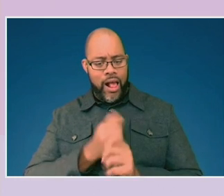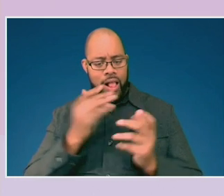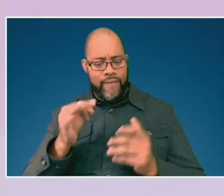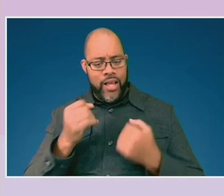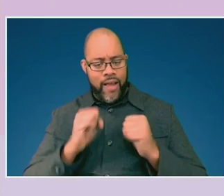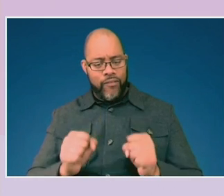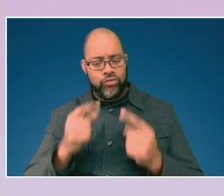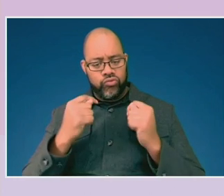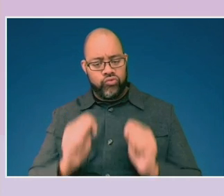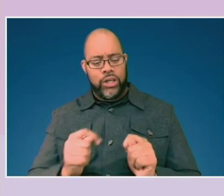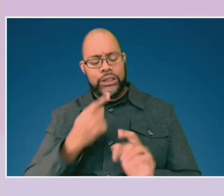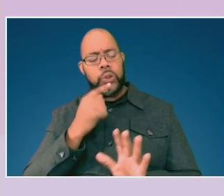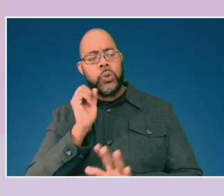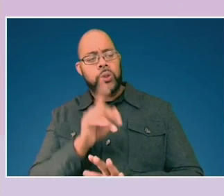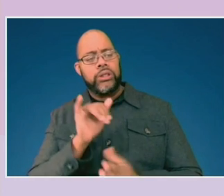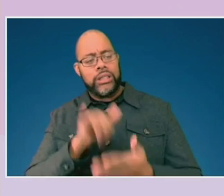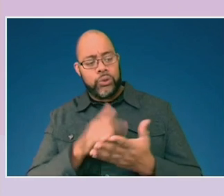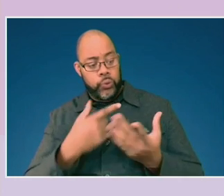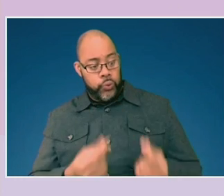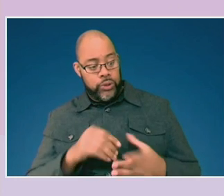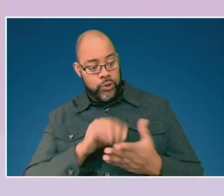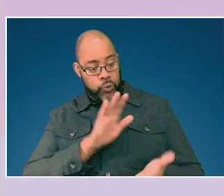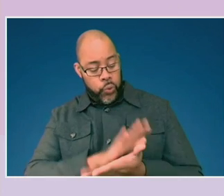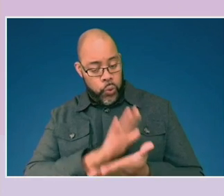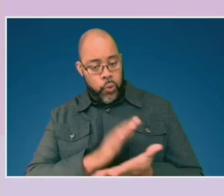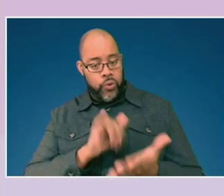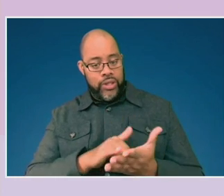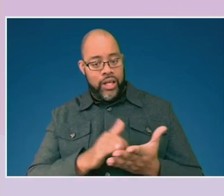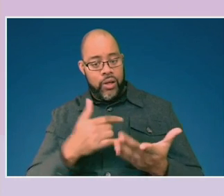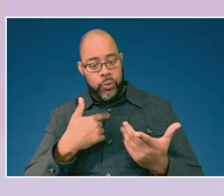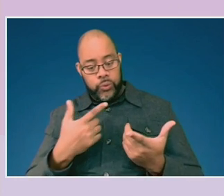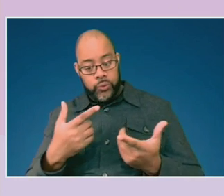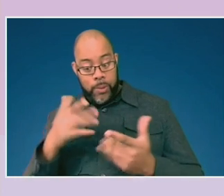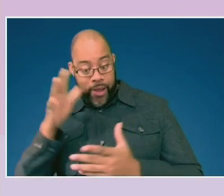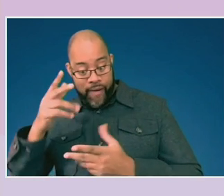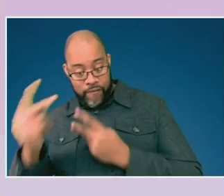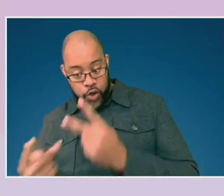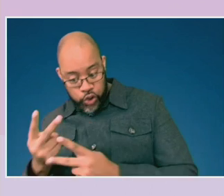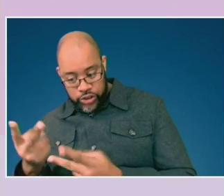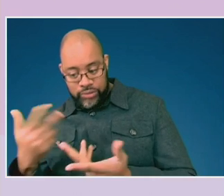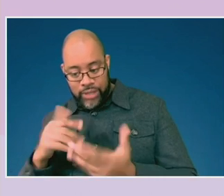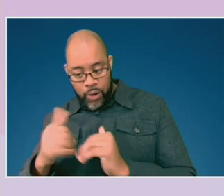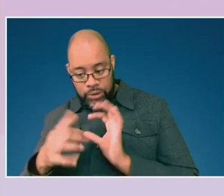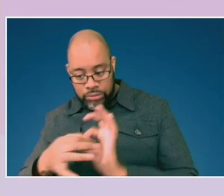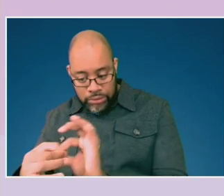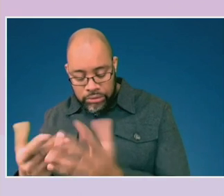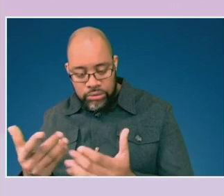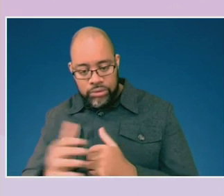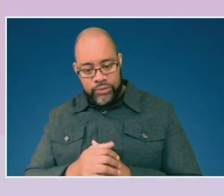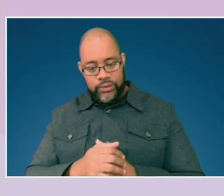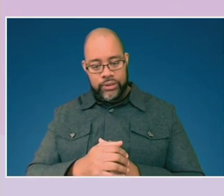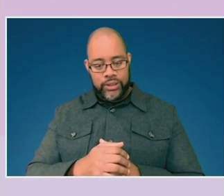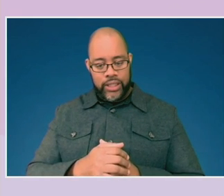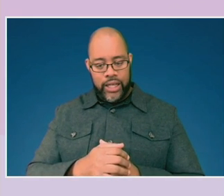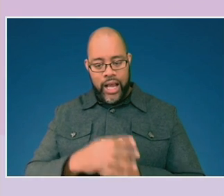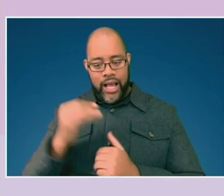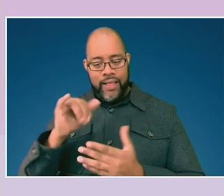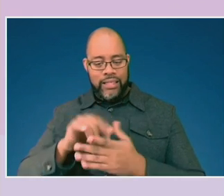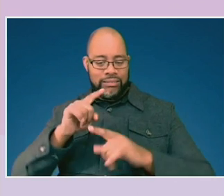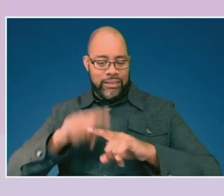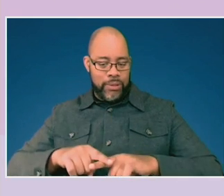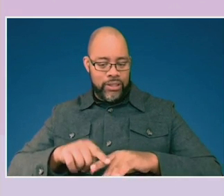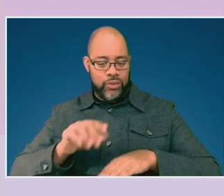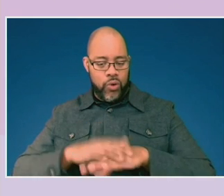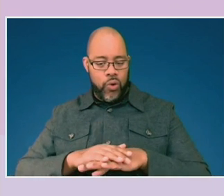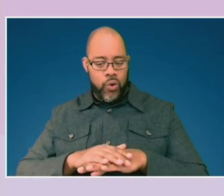to try to say, okay, this is what we're doing in school. Now here's kind of the parent version of this. And I think it depends on the local